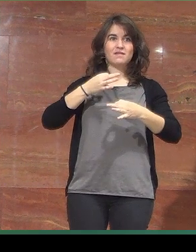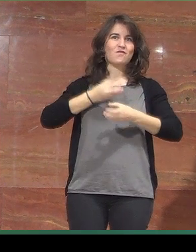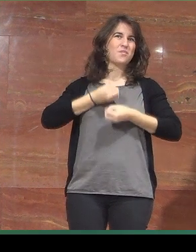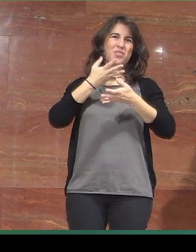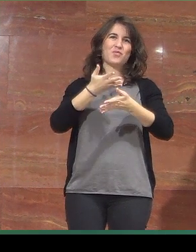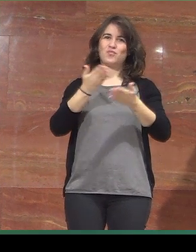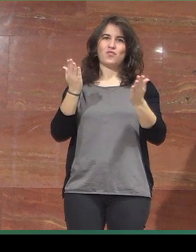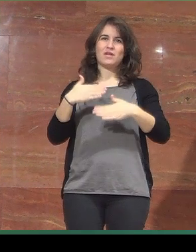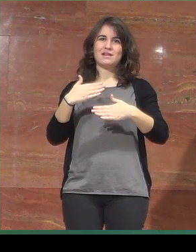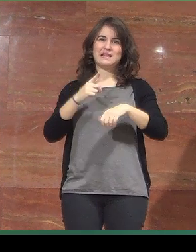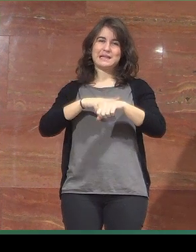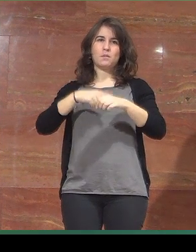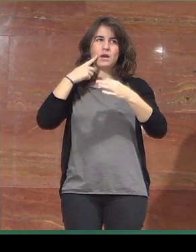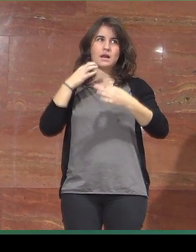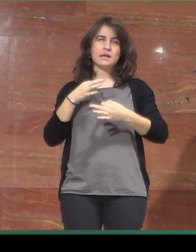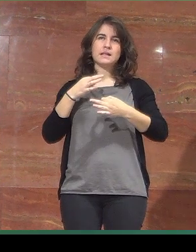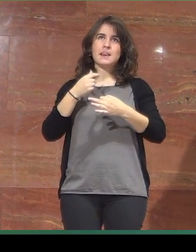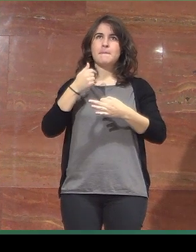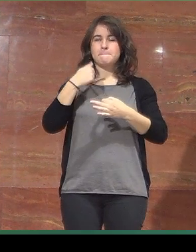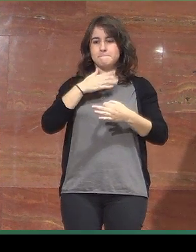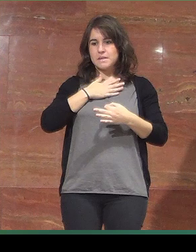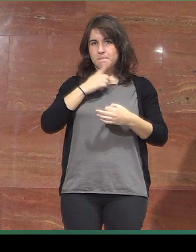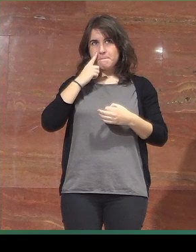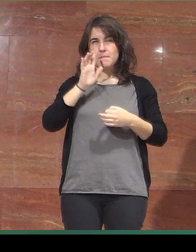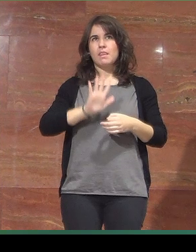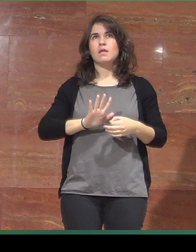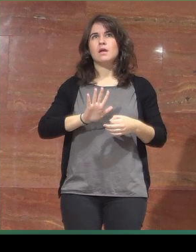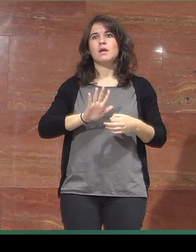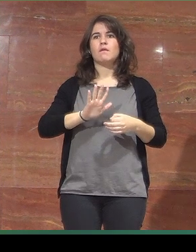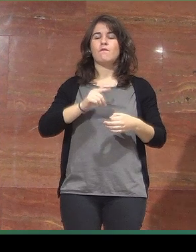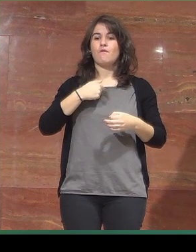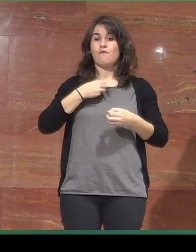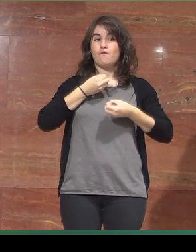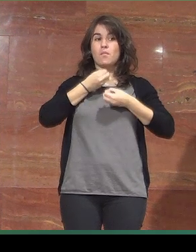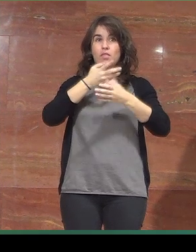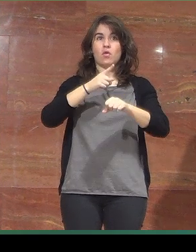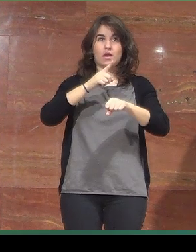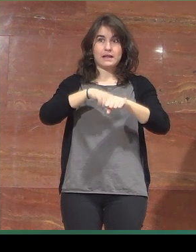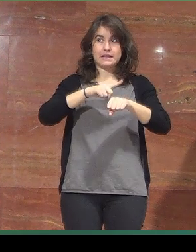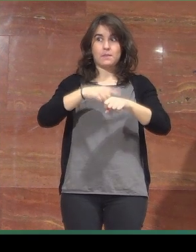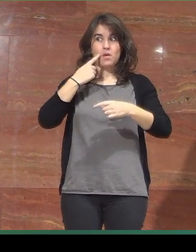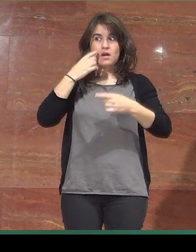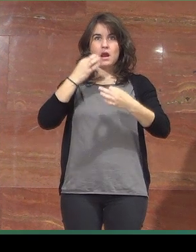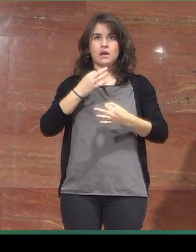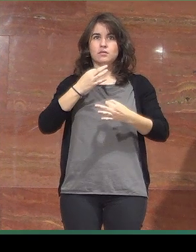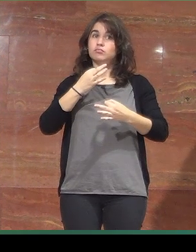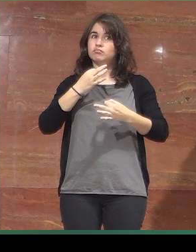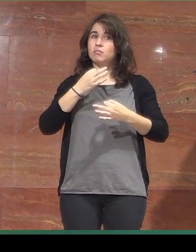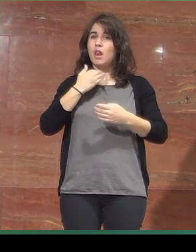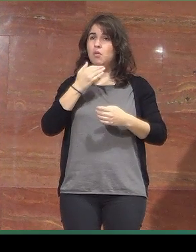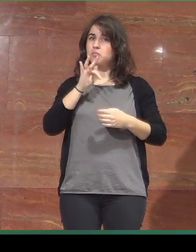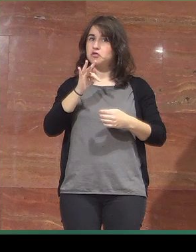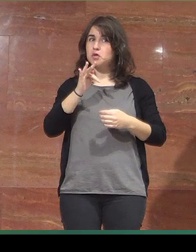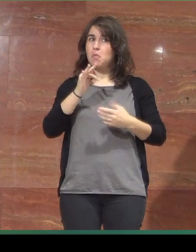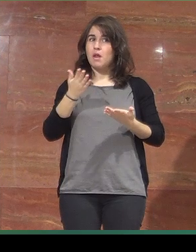Personally, I think real-time information benefits everybody and shouldn't need to be exclusive to people with vision problems, but in